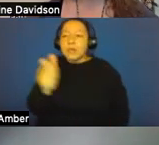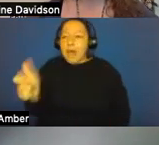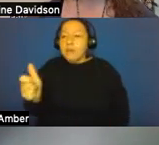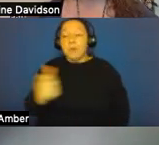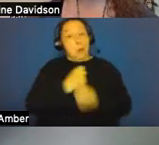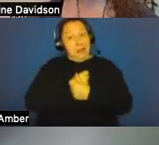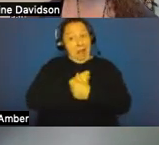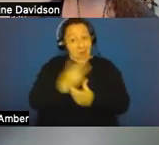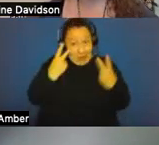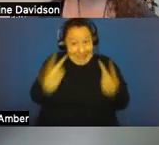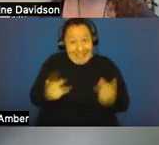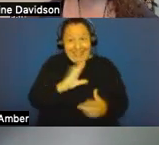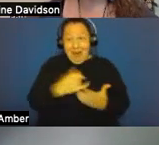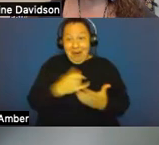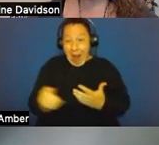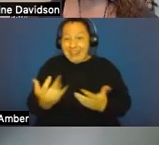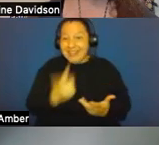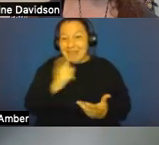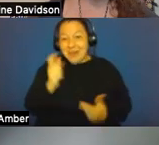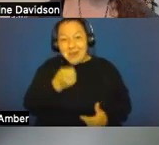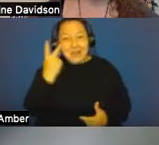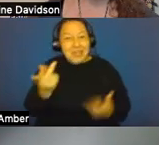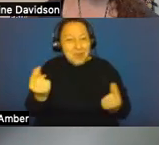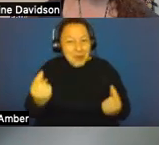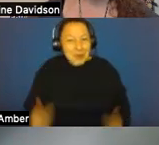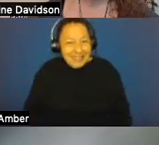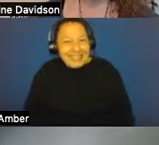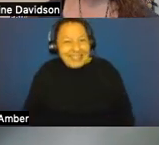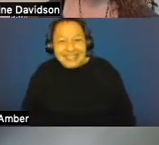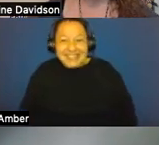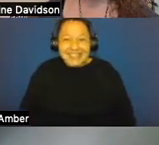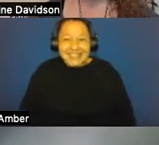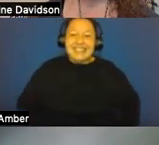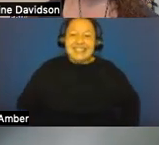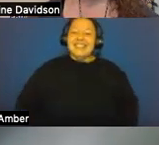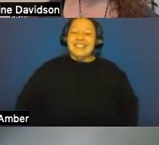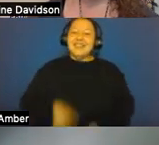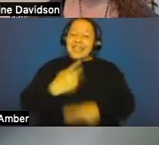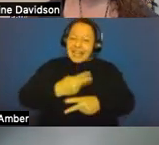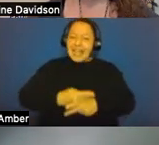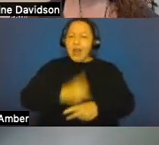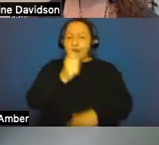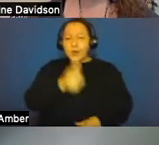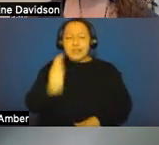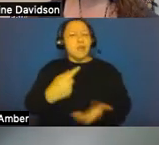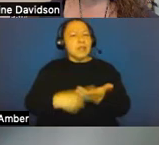really cool to see what y'all are doing. Okay. Taking good care, we talked a lot about that.